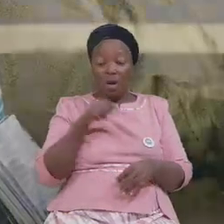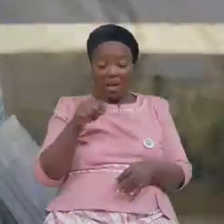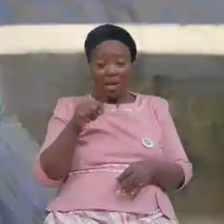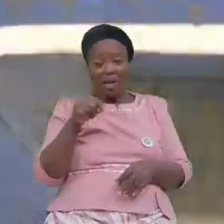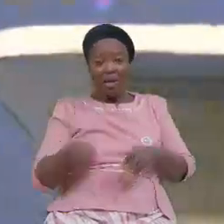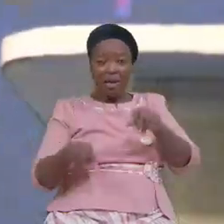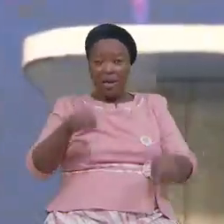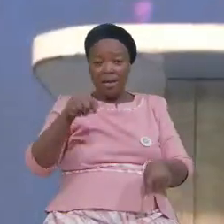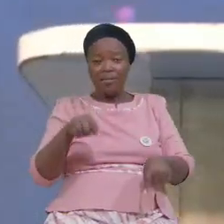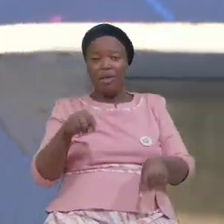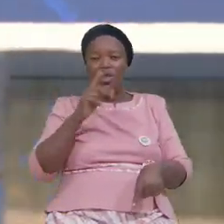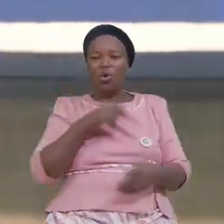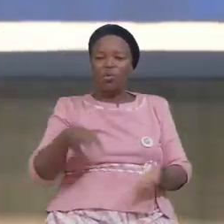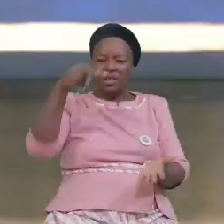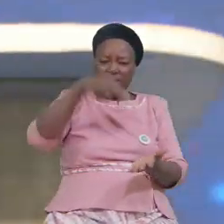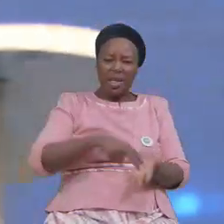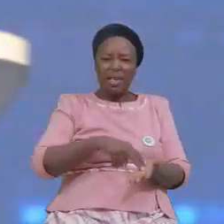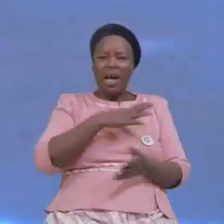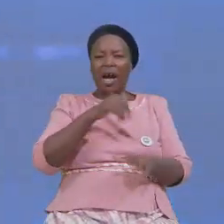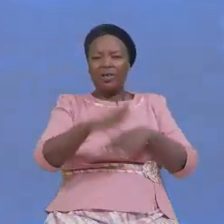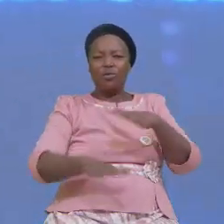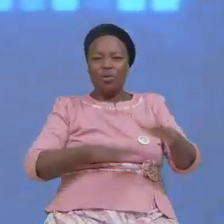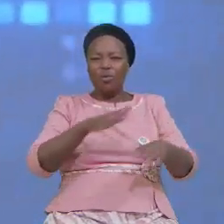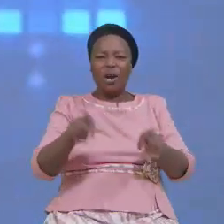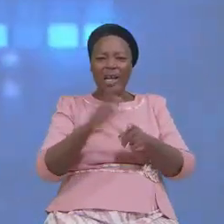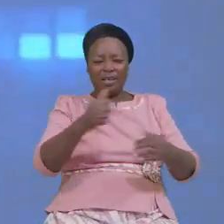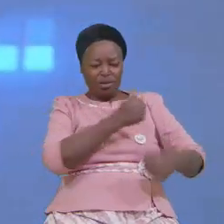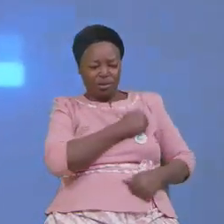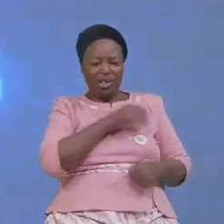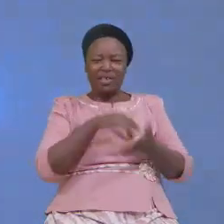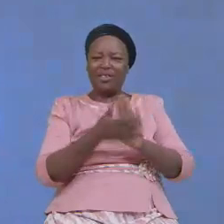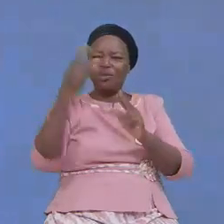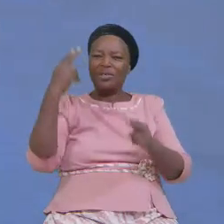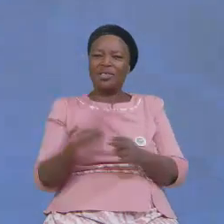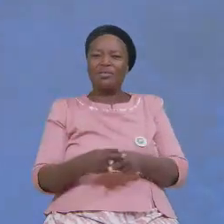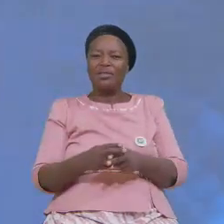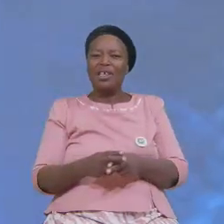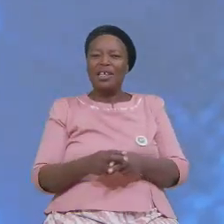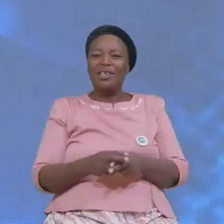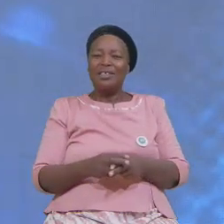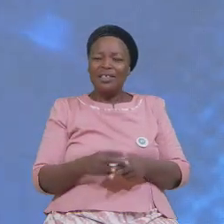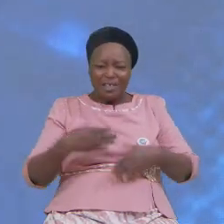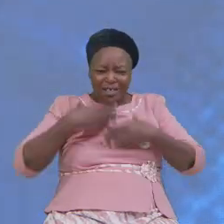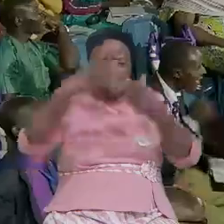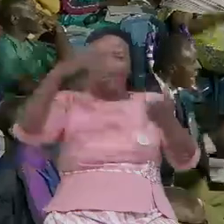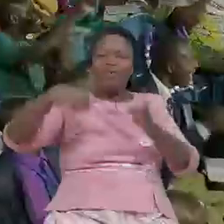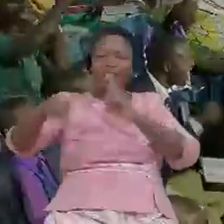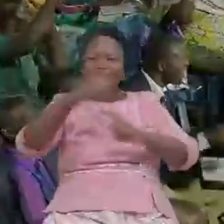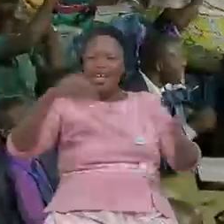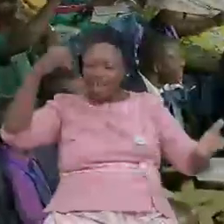will rise up and walk like a soldier. Give me a woman sure,